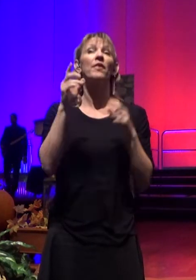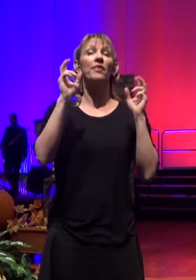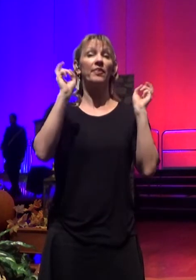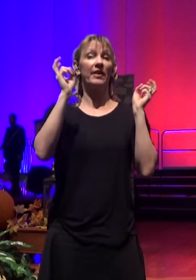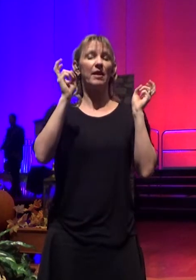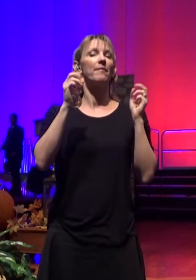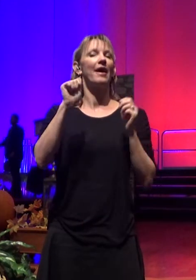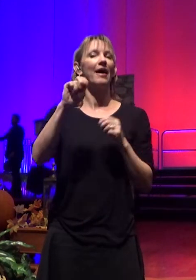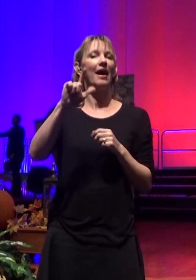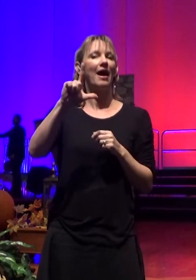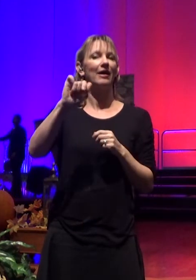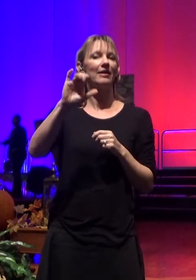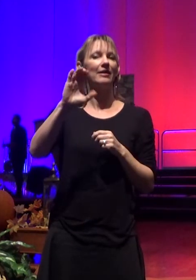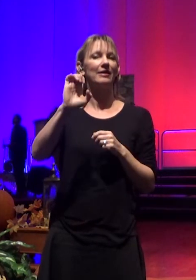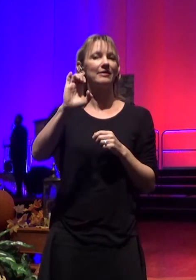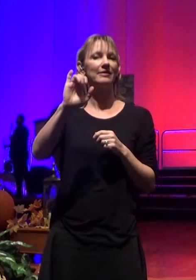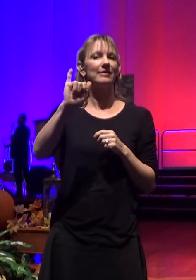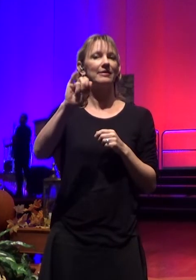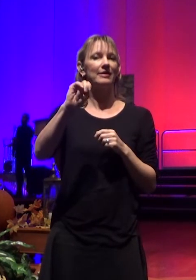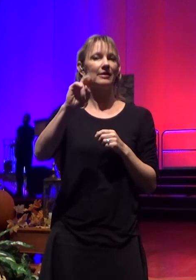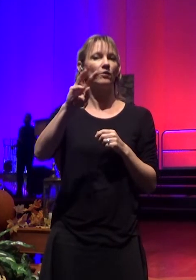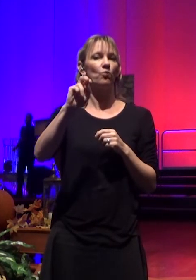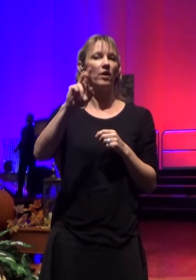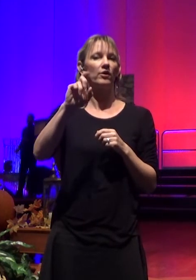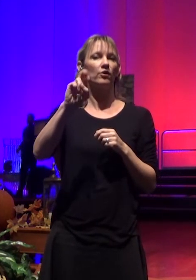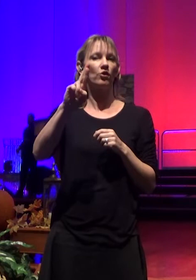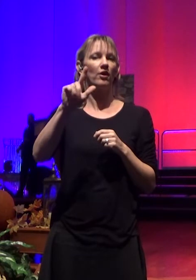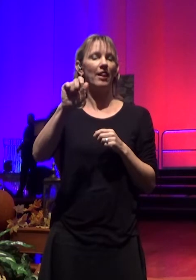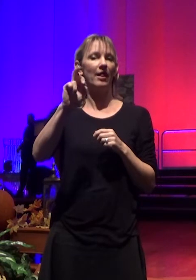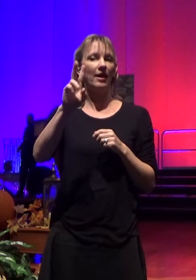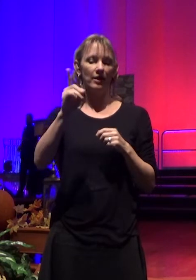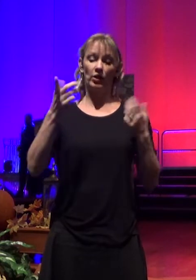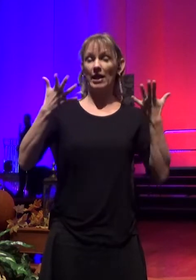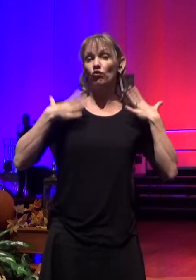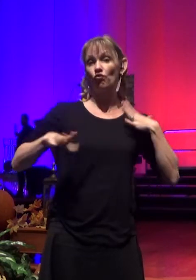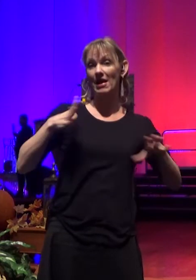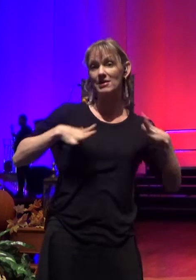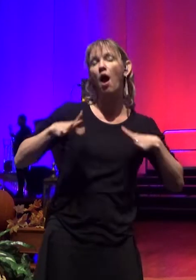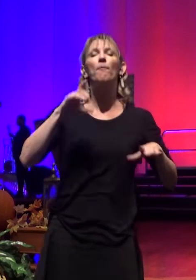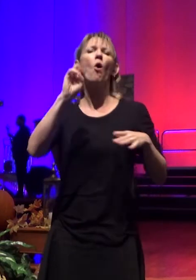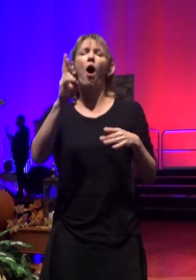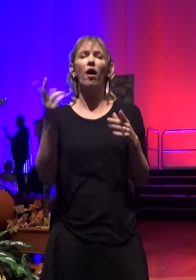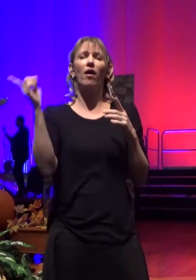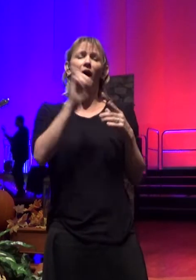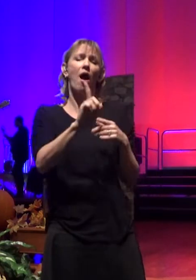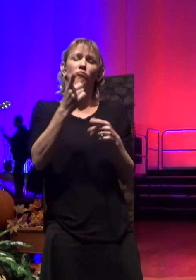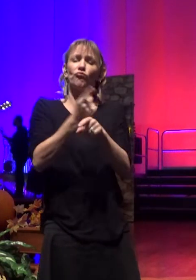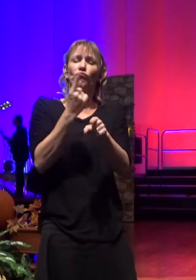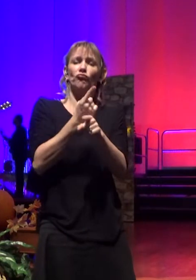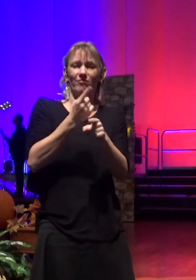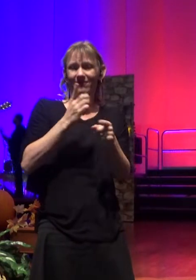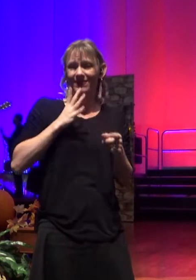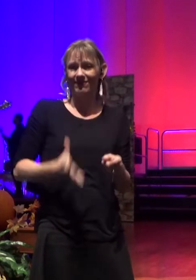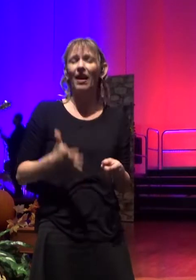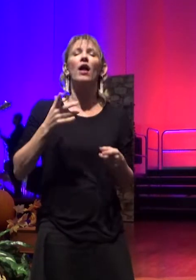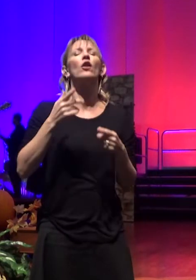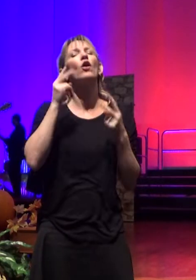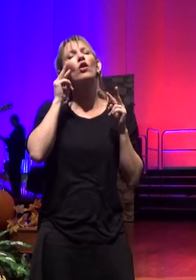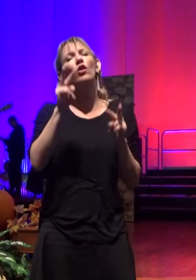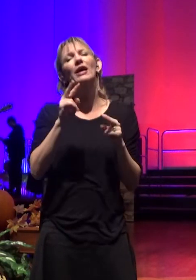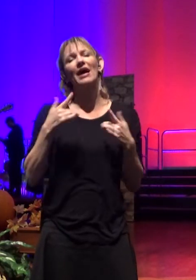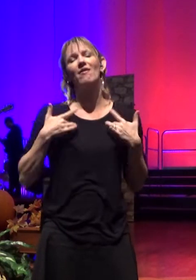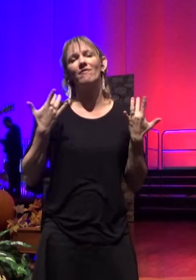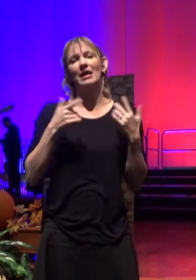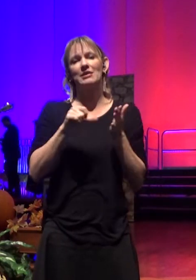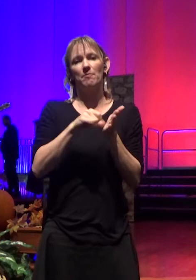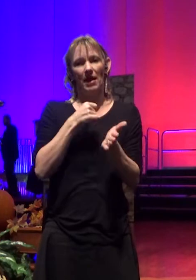This year's theme is Alice in Wonderland, so dress up in your best festive costume or just come as you are for this great celebration. Visit the events page